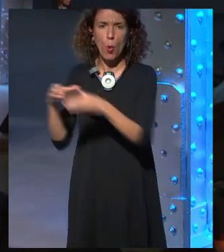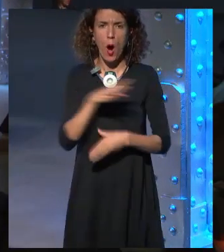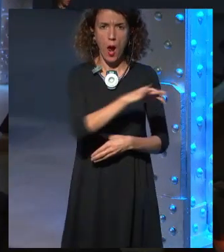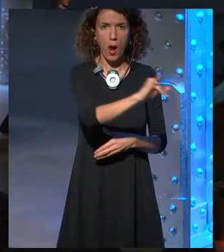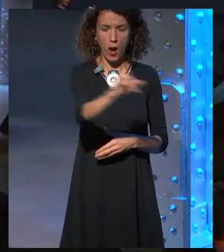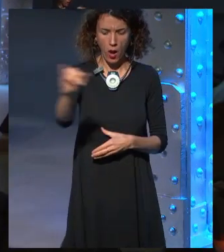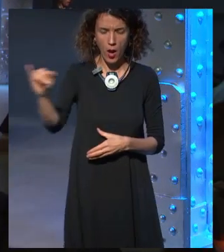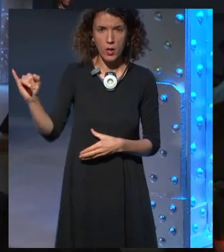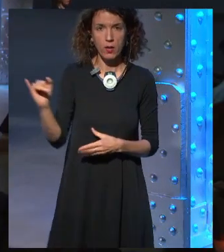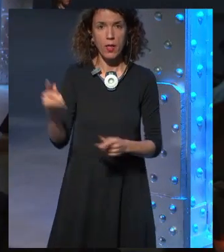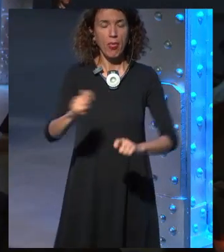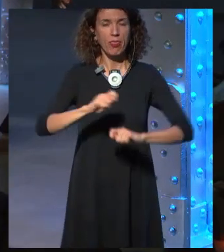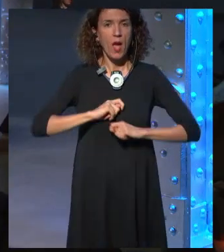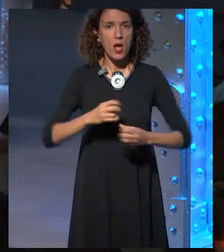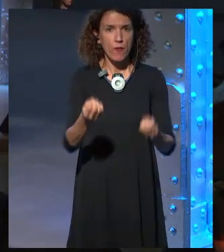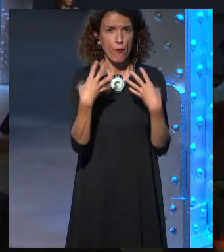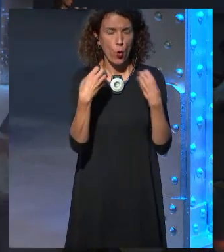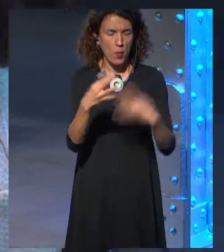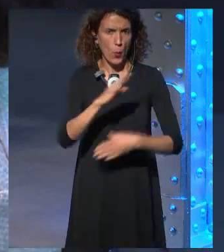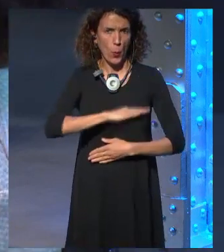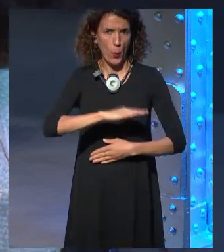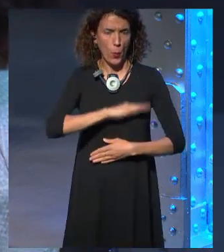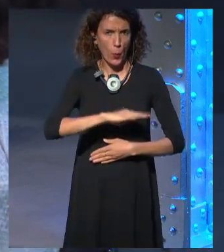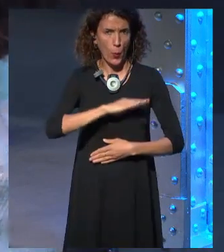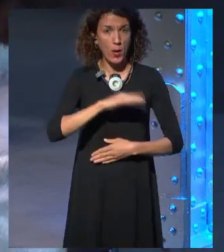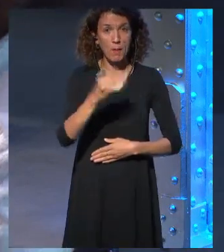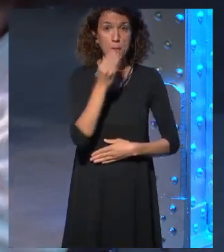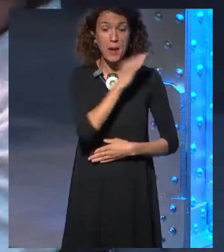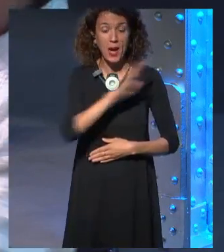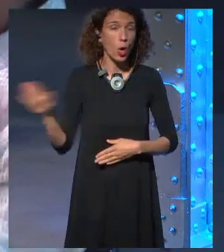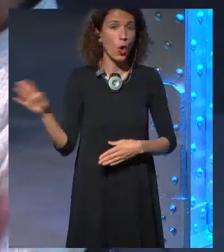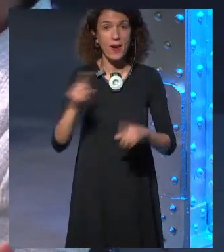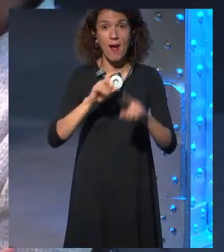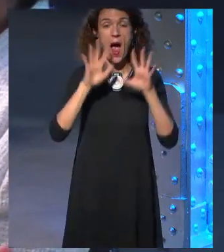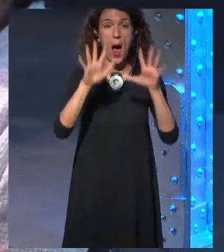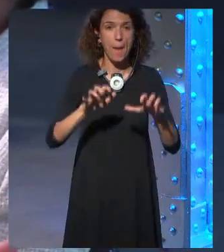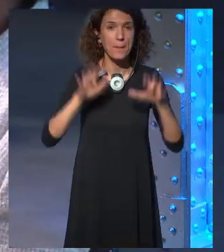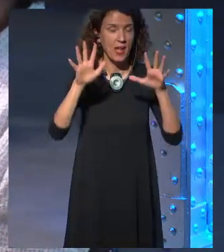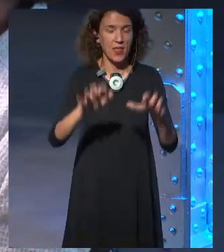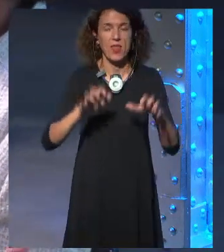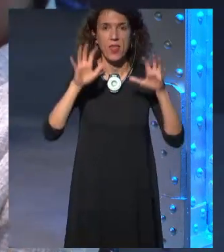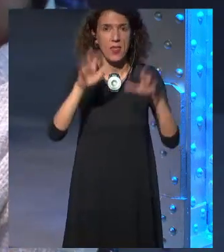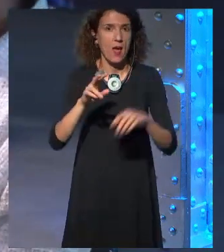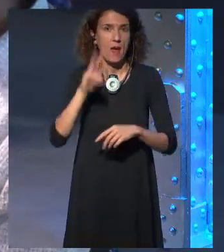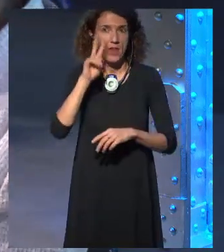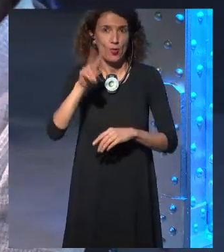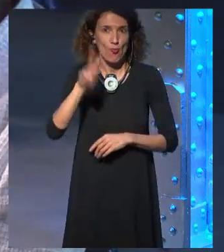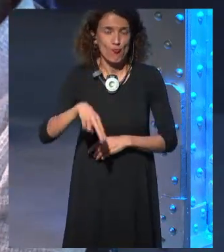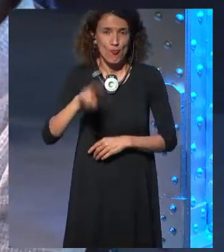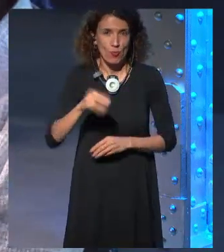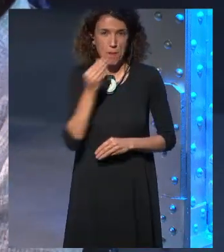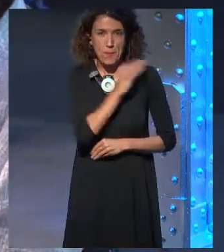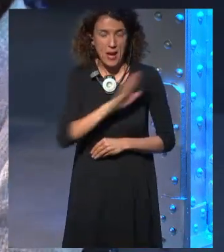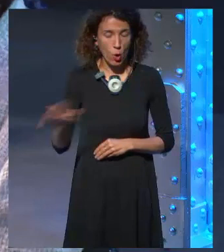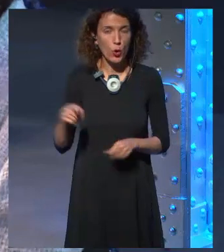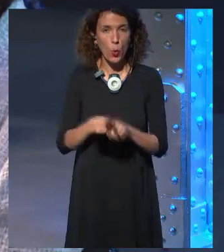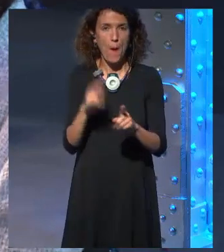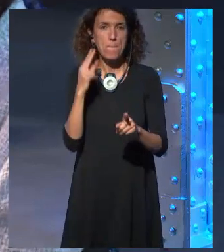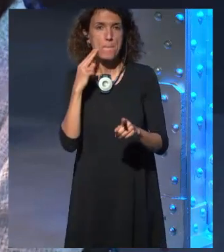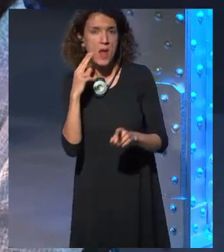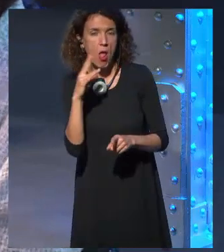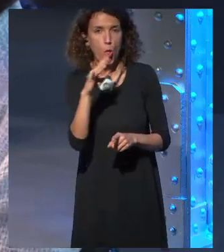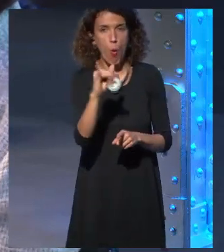feedback. It's some of the best learning I've ever seen. And so when we have this general fear about our young people being involved with